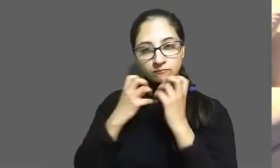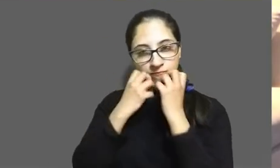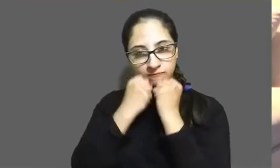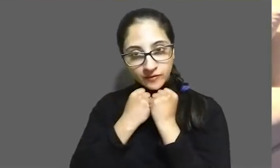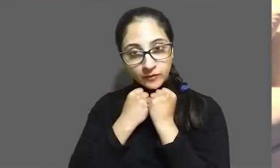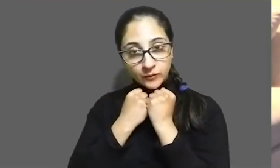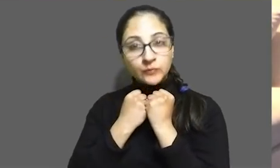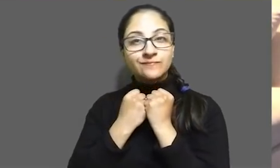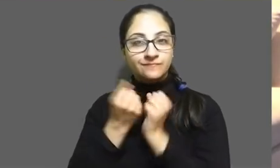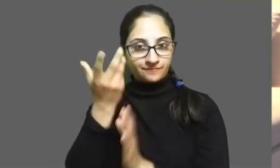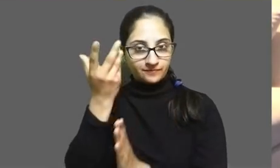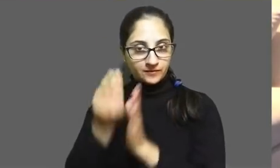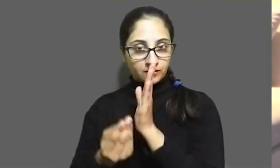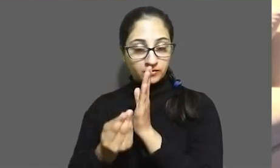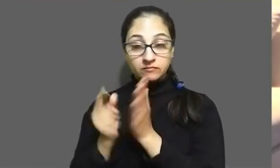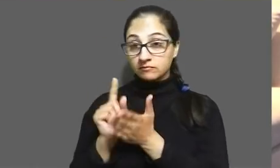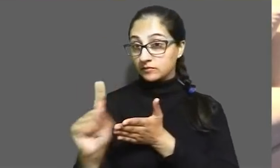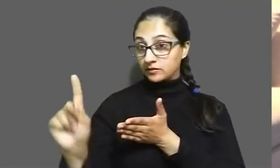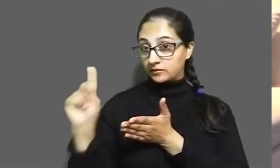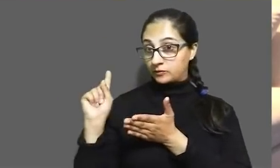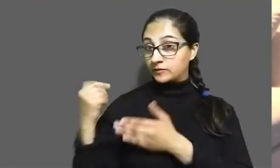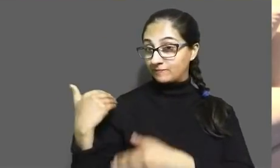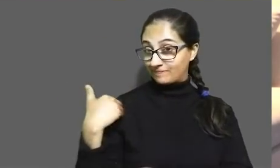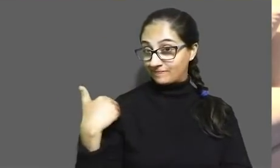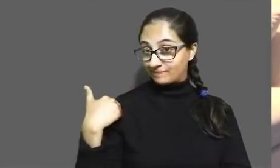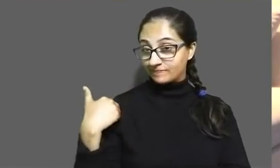member just last week.